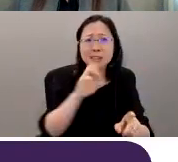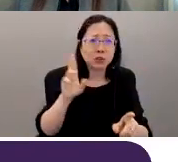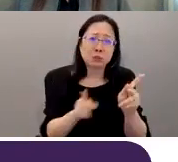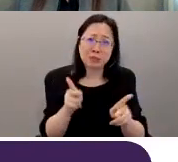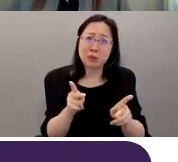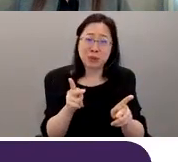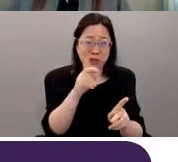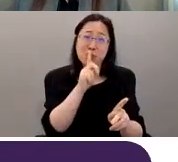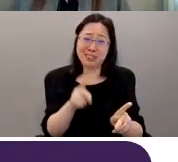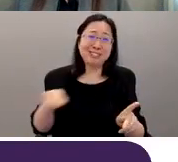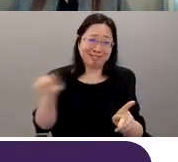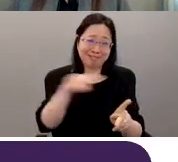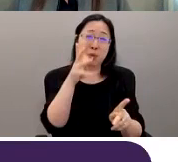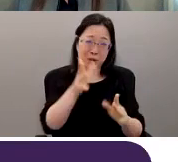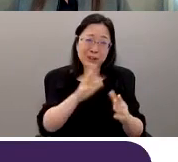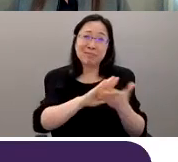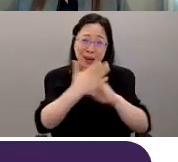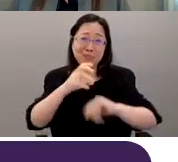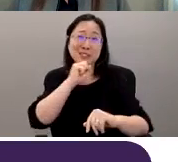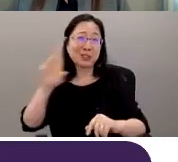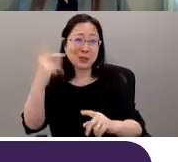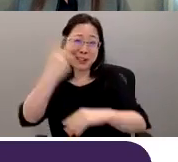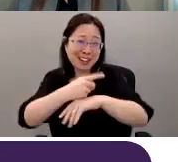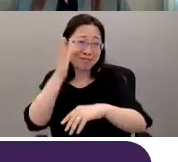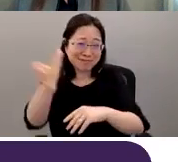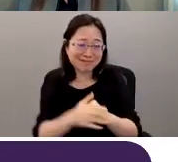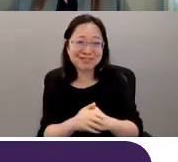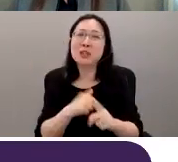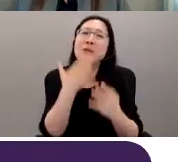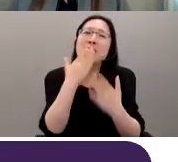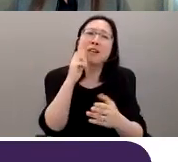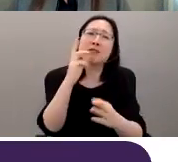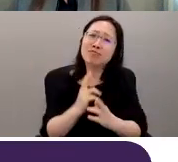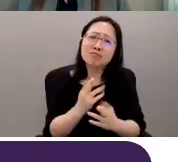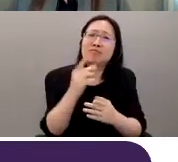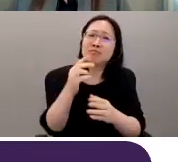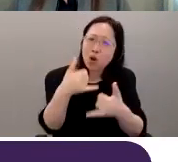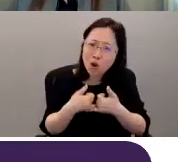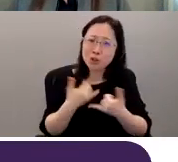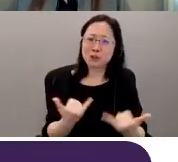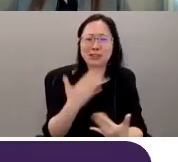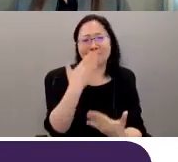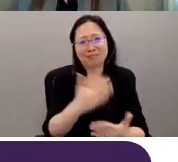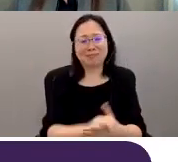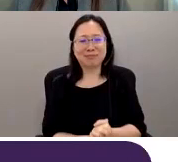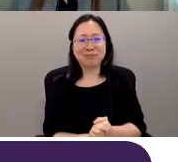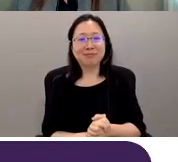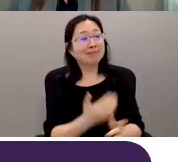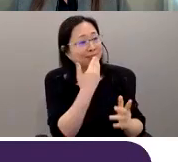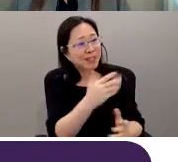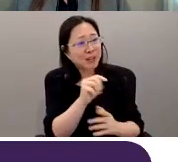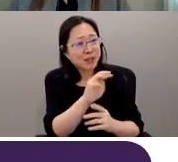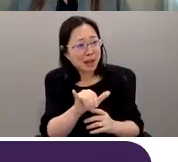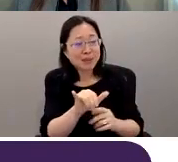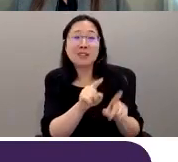going to be there at one point in our life. So thank you for honoring me. I appreciate it. Thank you so much, Tammy. And